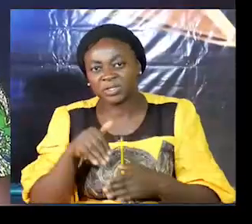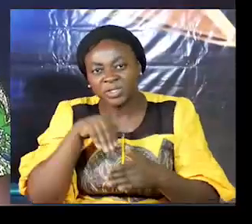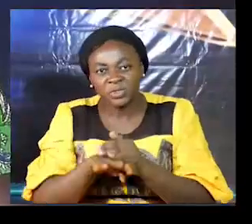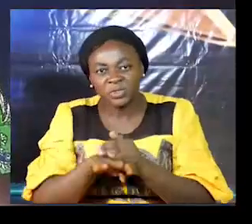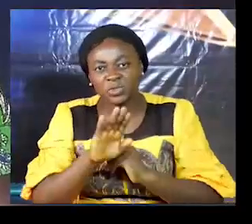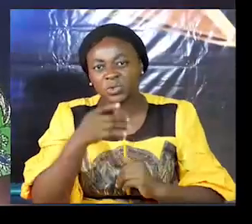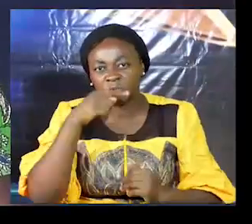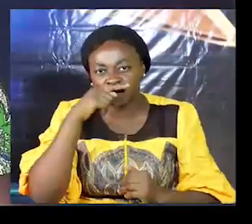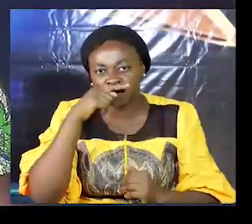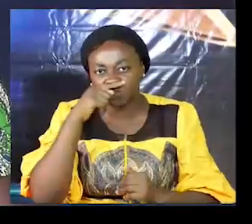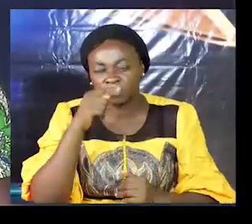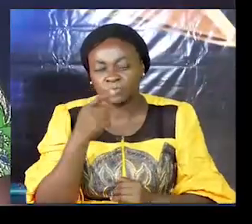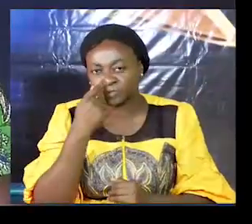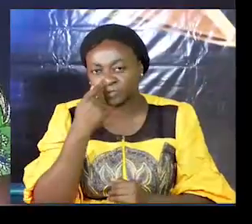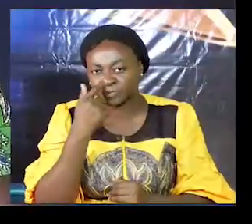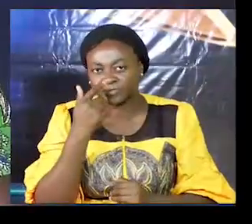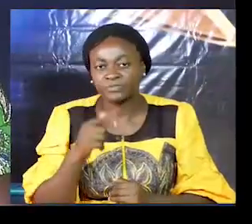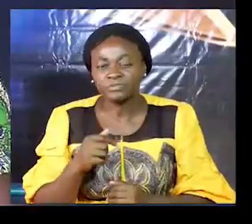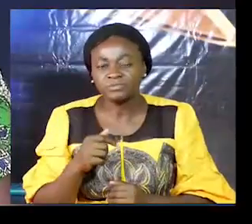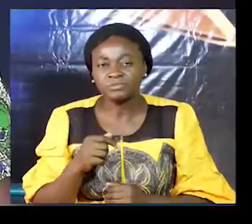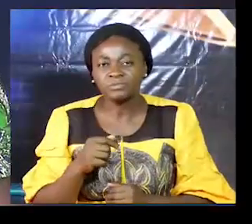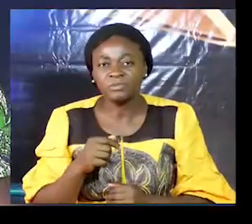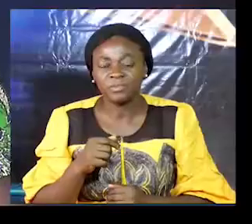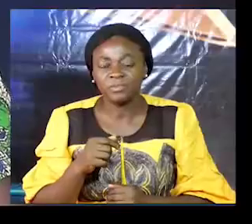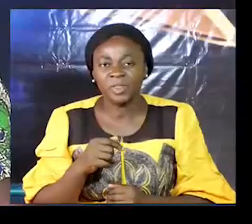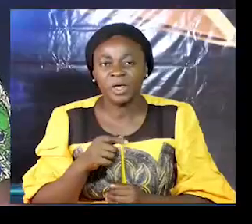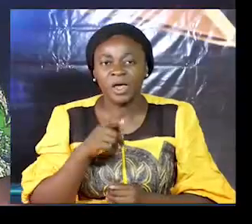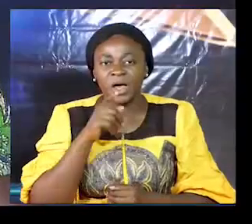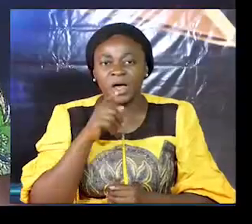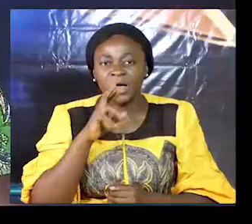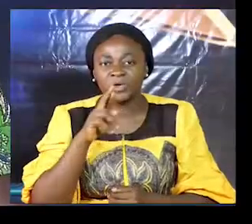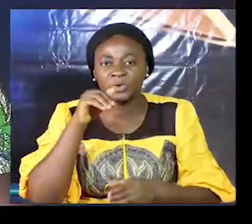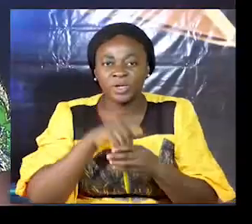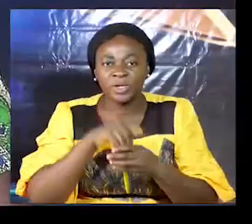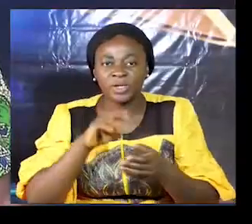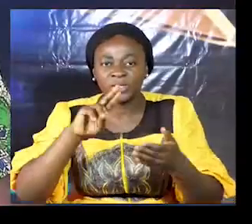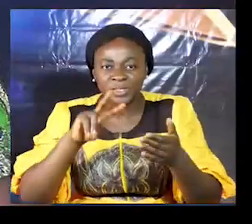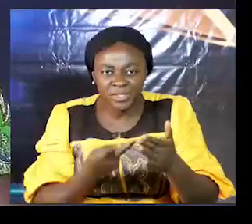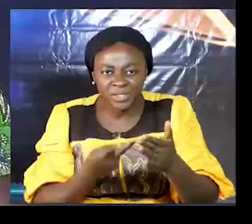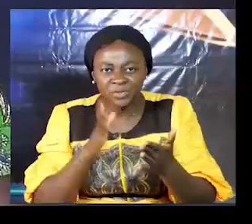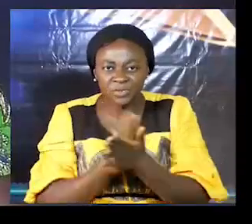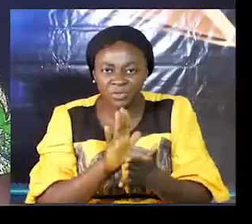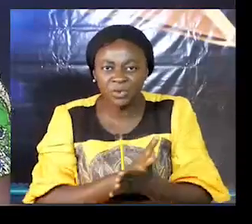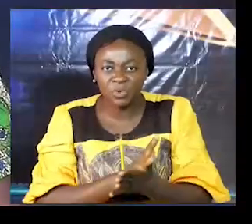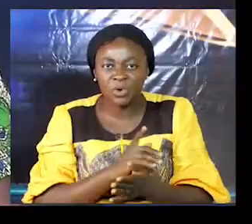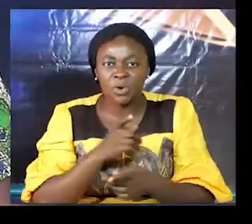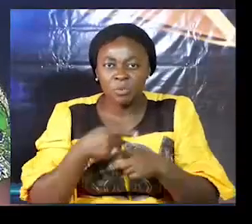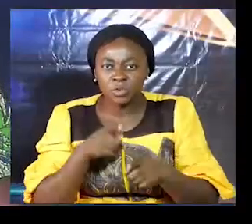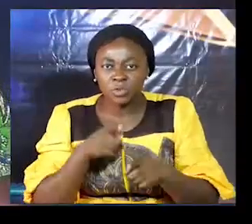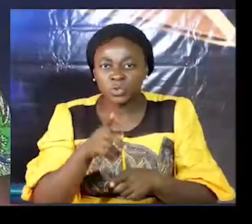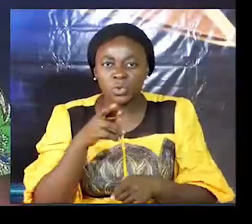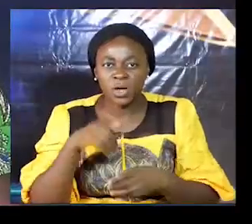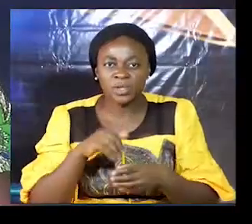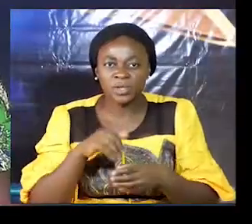What are you looking for? You are looking for trouble. Are you trusting God to break away from that so that you have a good marriage, a wonderful